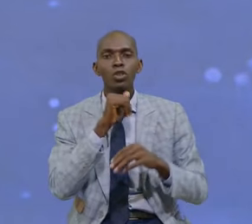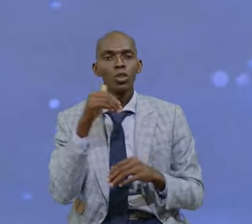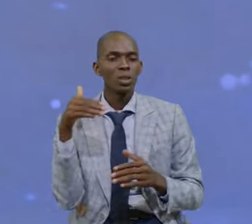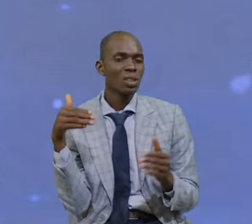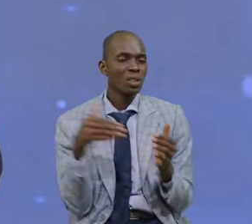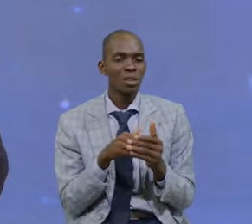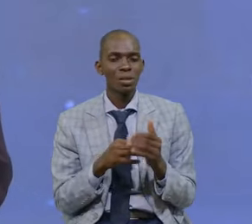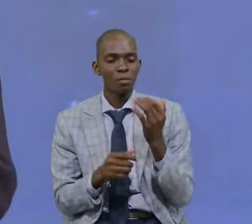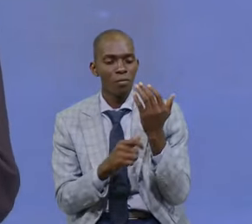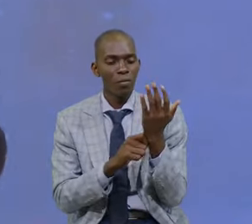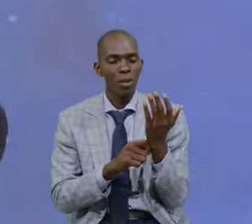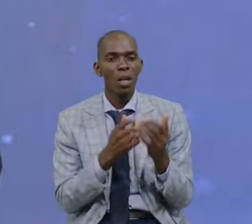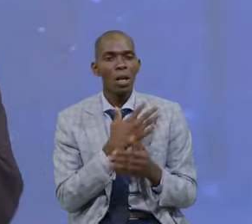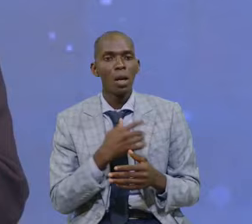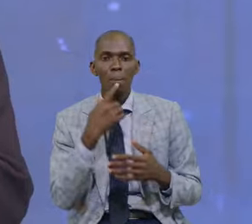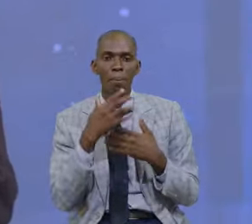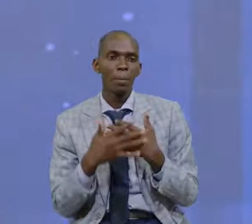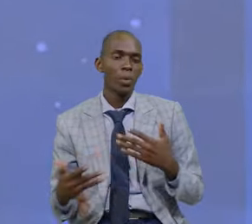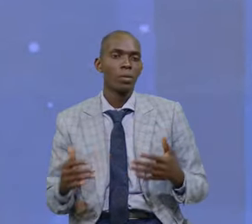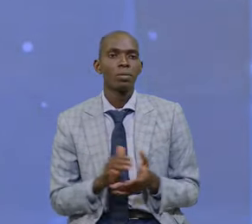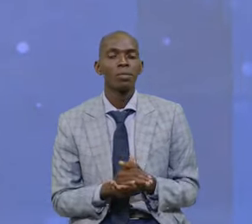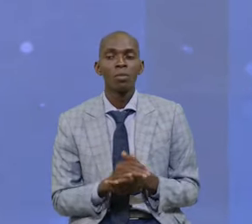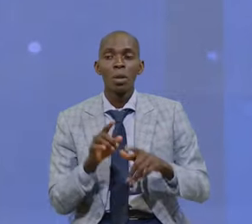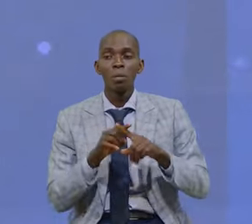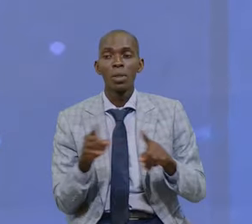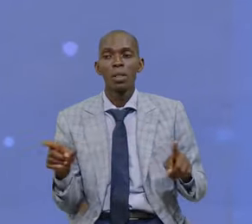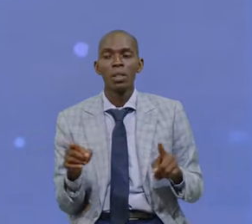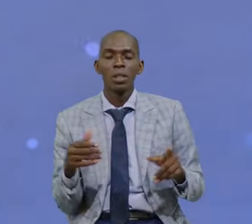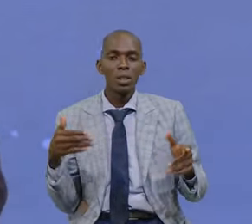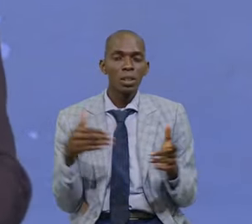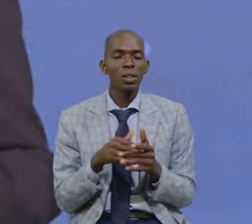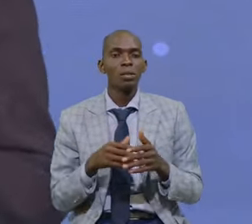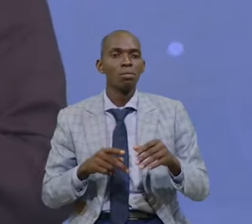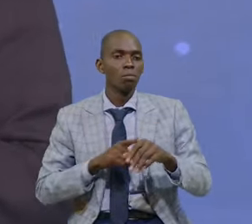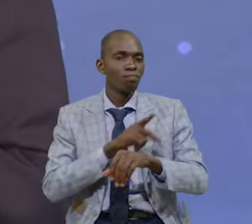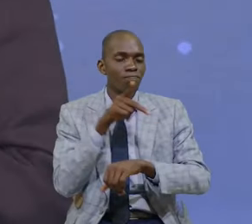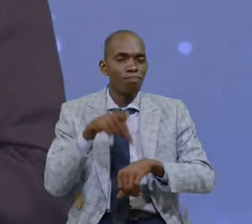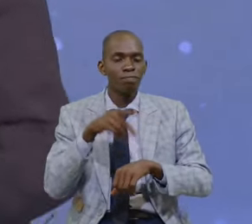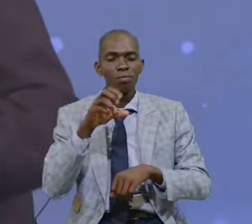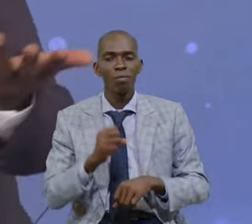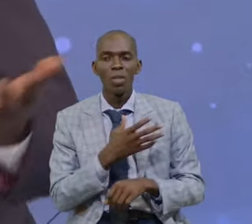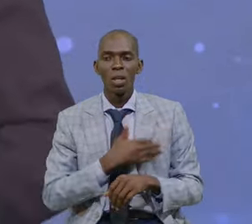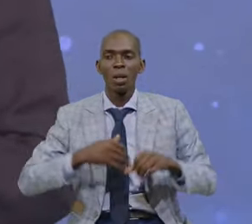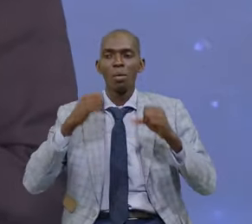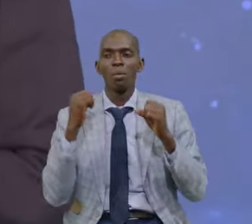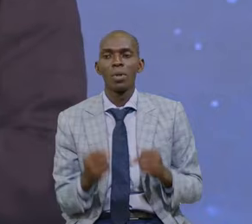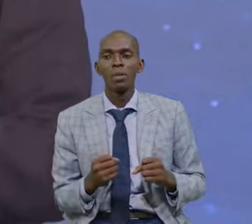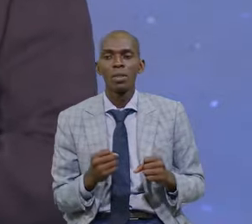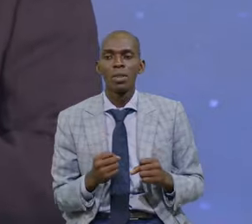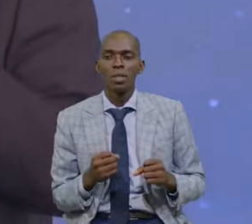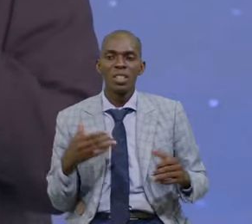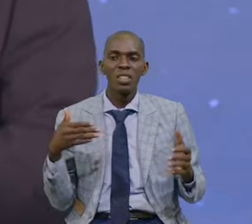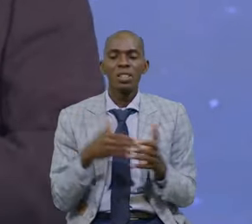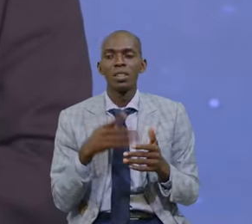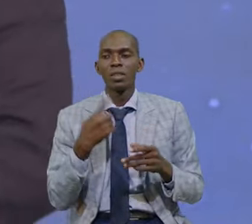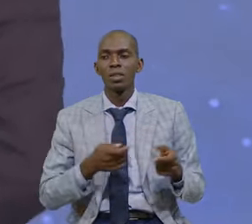flesh and blood, but against principalities and powers, against the rulers